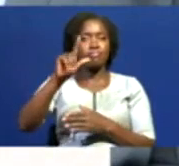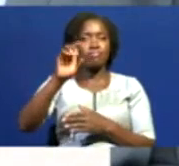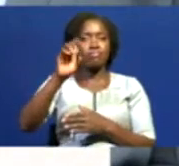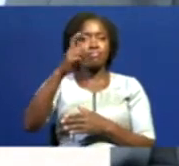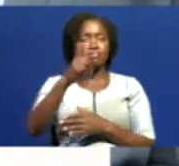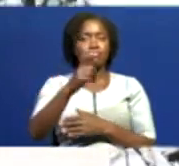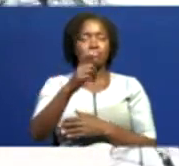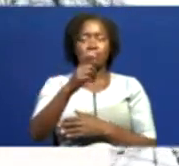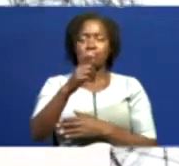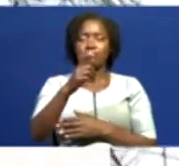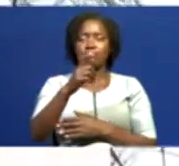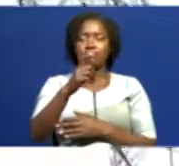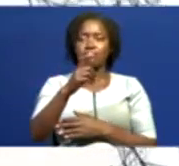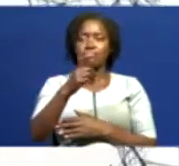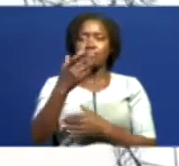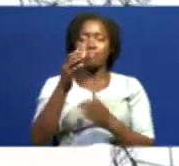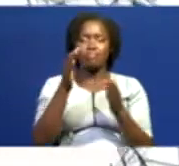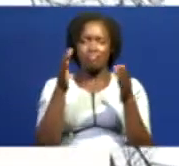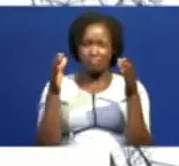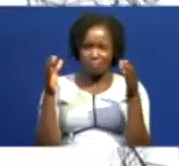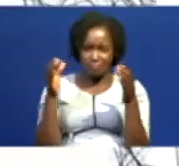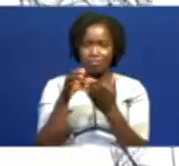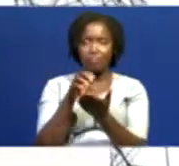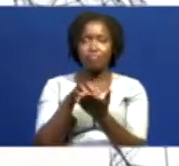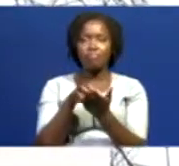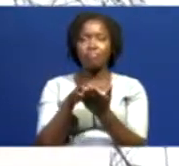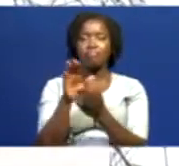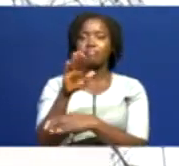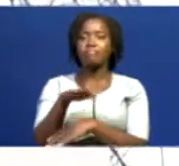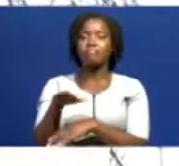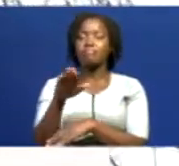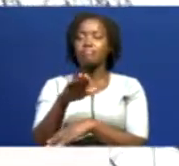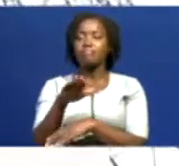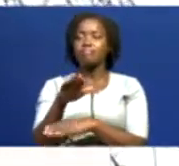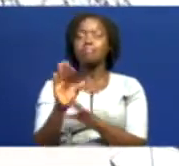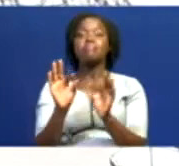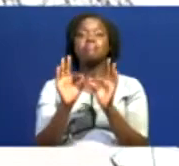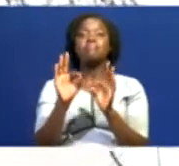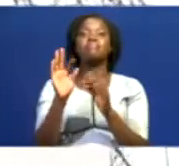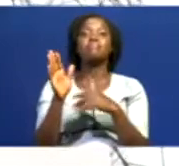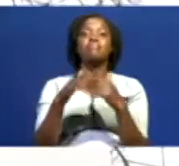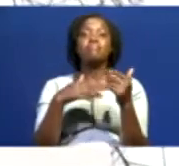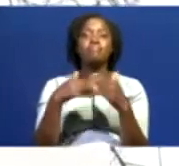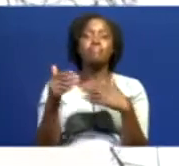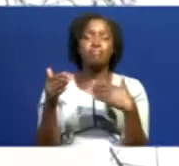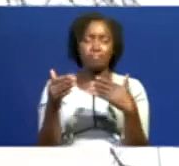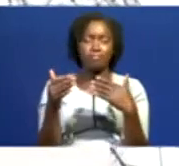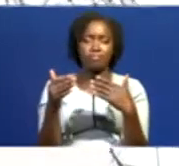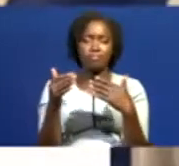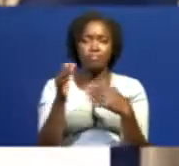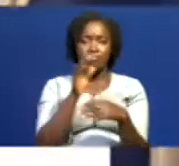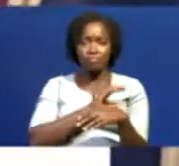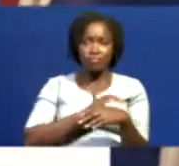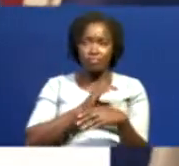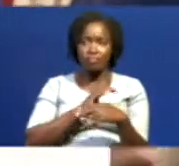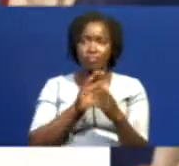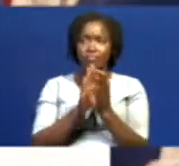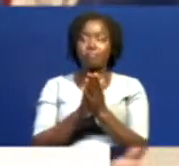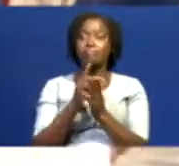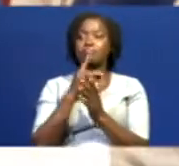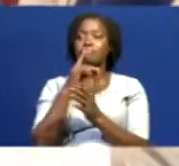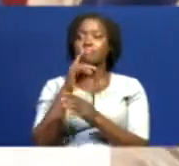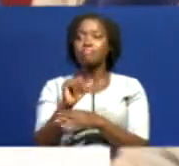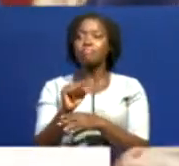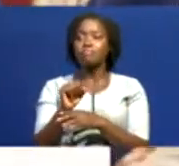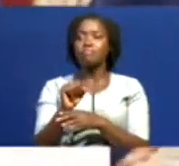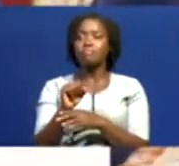firm's towers are strategically situated in areas with excellent signal propagation characteristics, and as such,